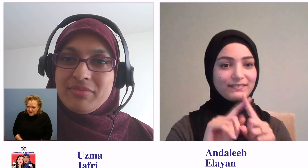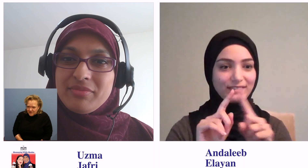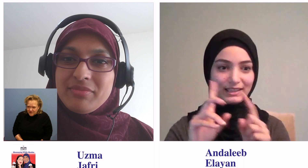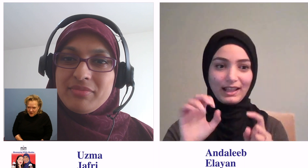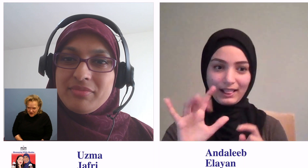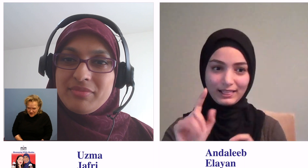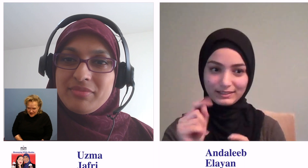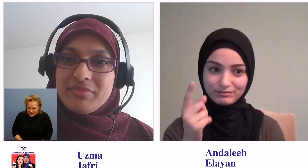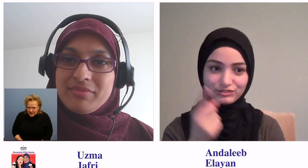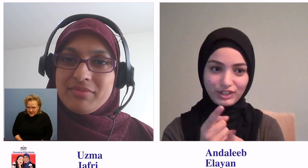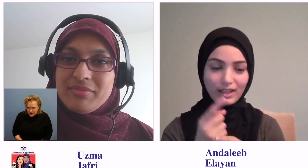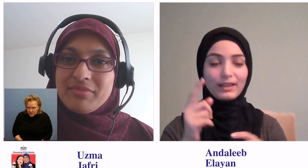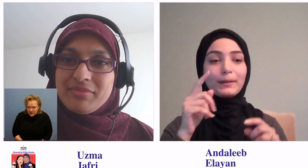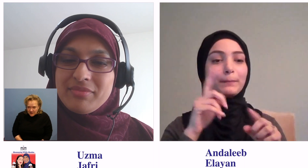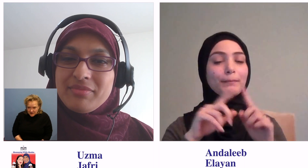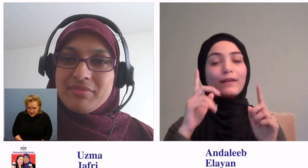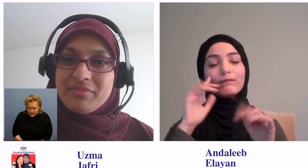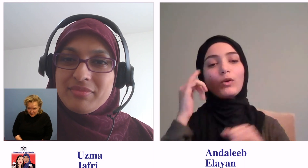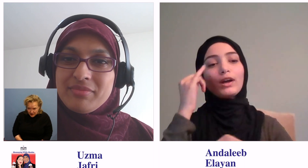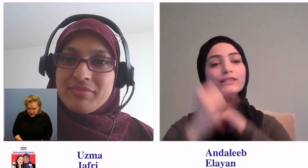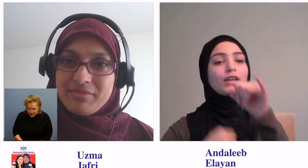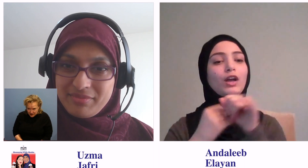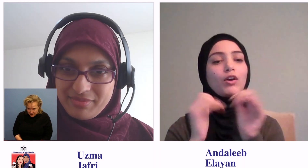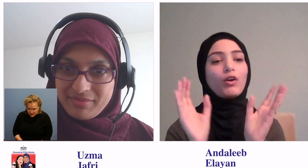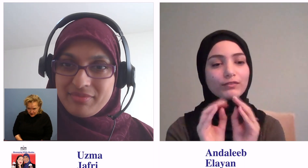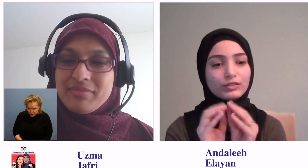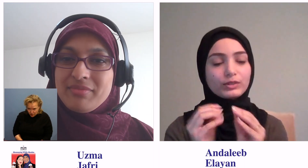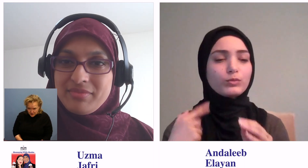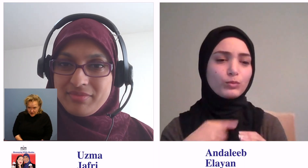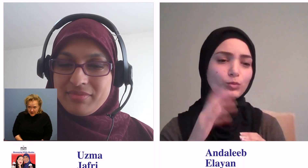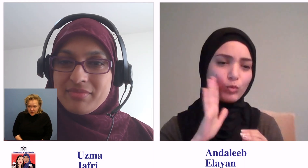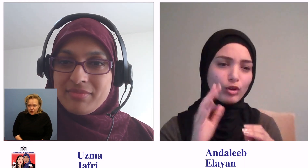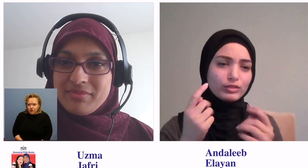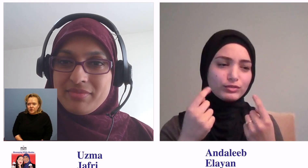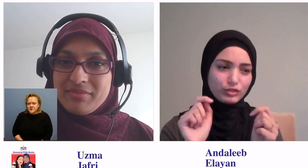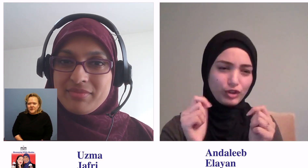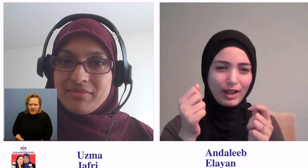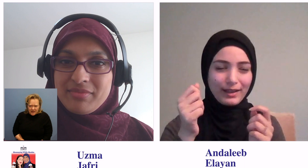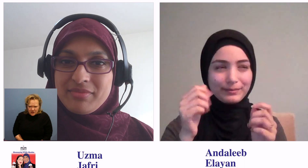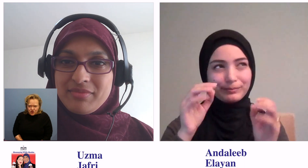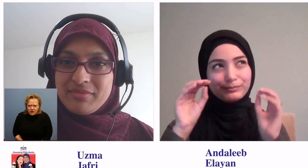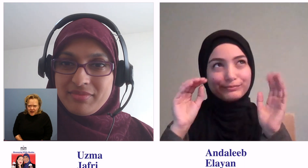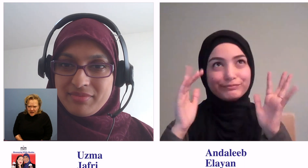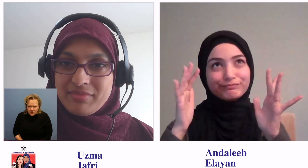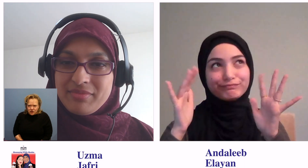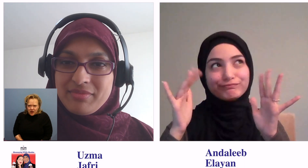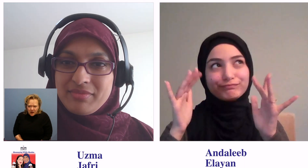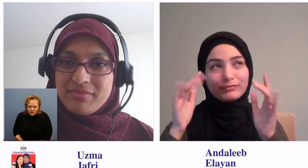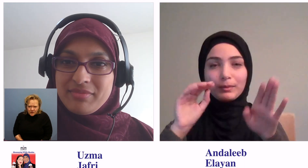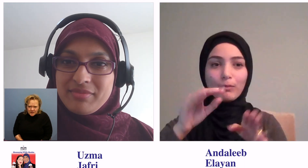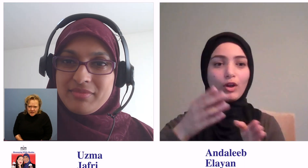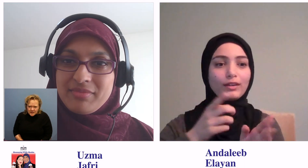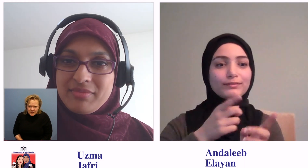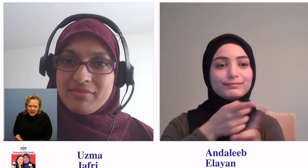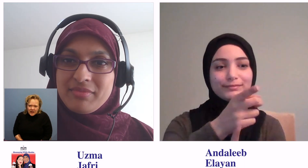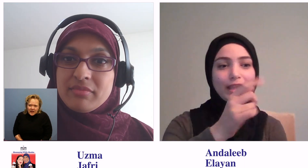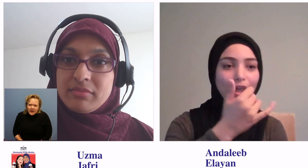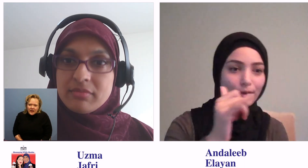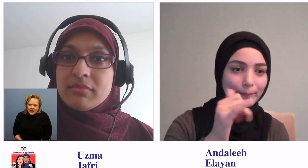That's very interesting. Yes. Arabic does have a lot of dialects, of course, but in terms of like an international conference,